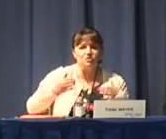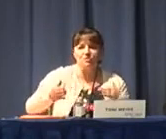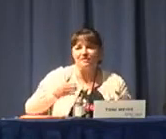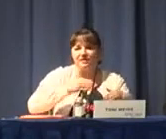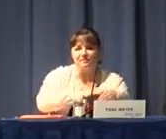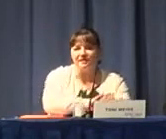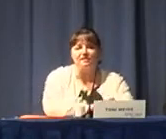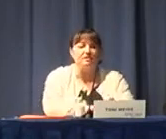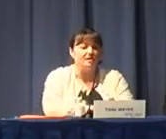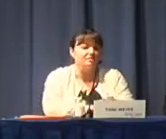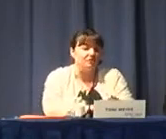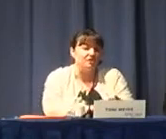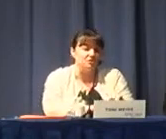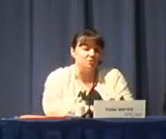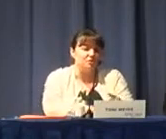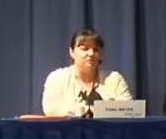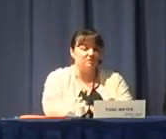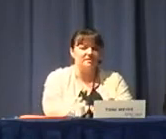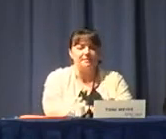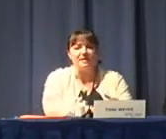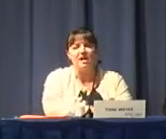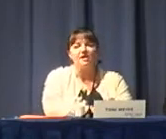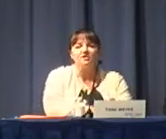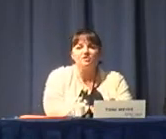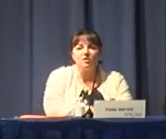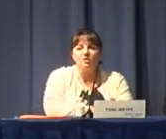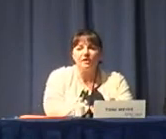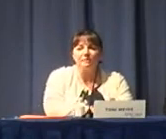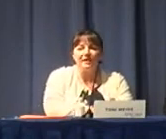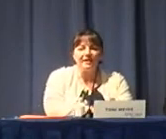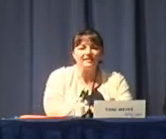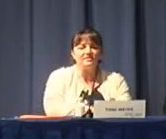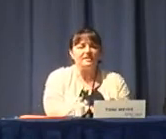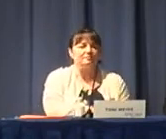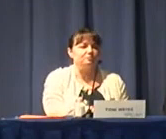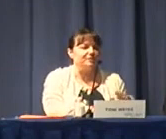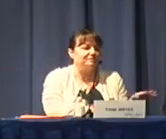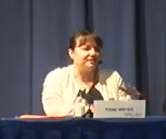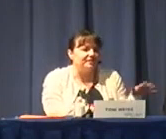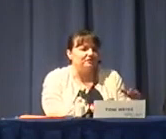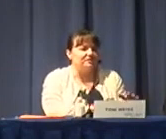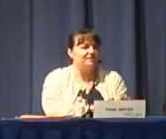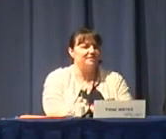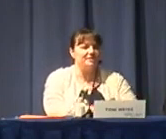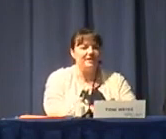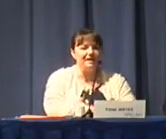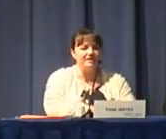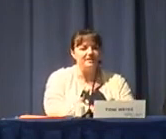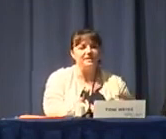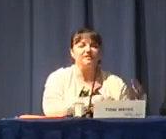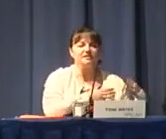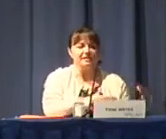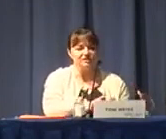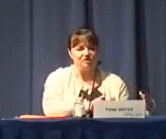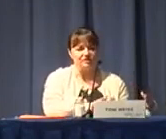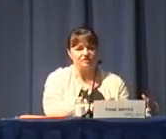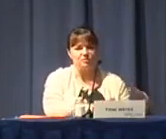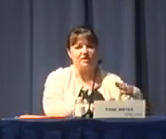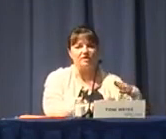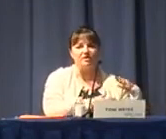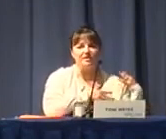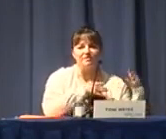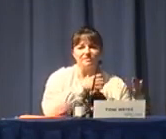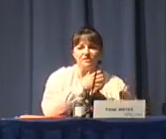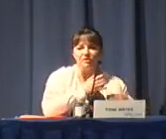know, use your private email for a school assignment. So in my case, I briefly alluded to the idea of having like